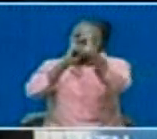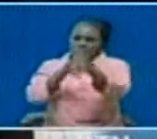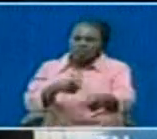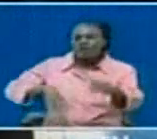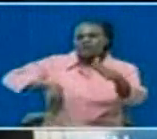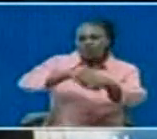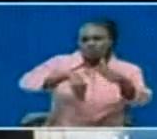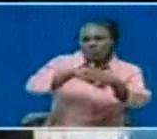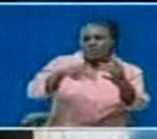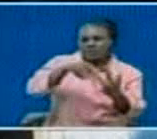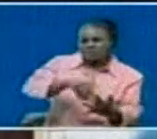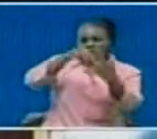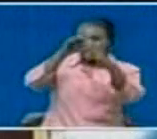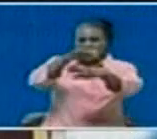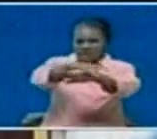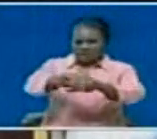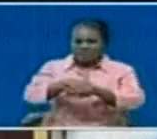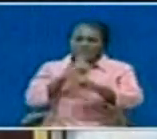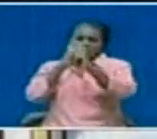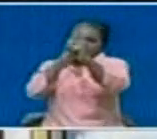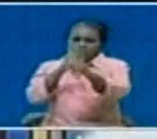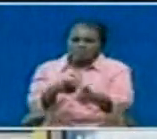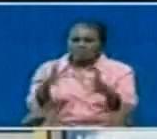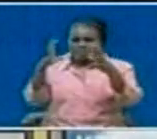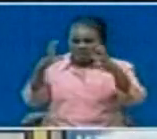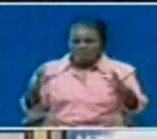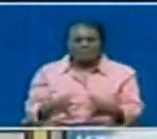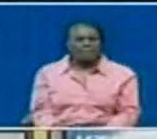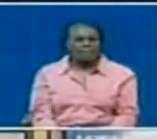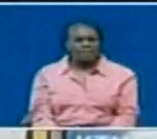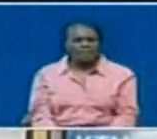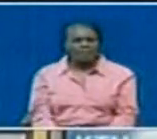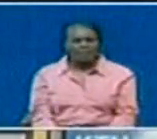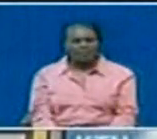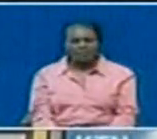football and especially the English Premier League has rewarded him abundantly.